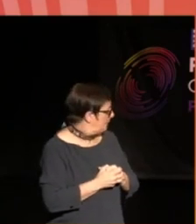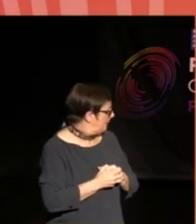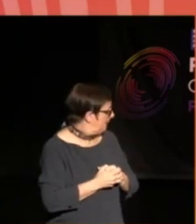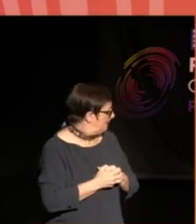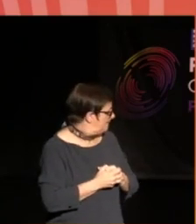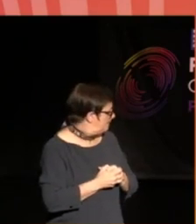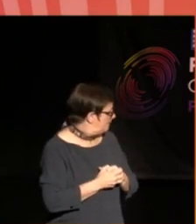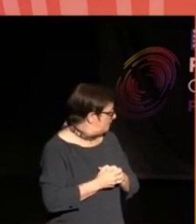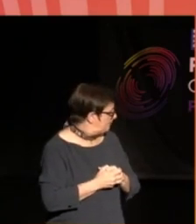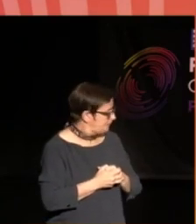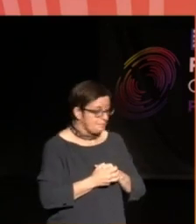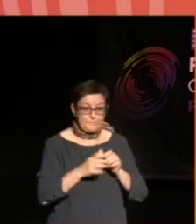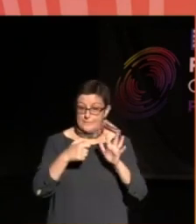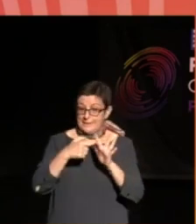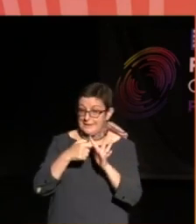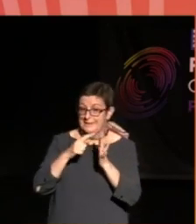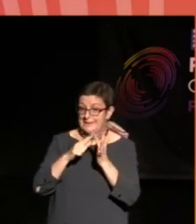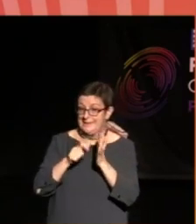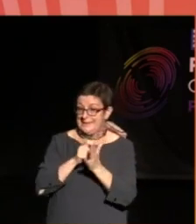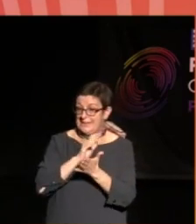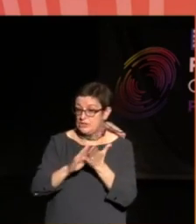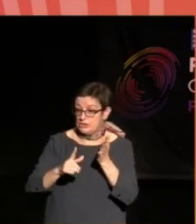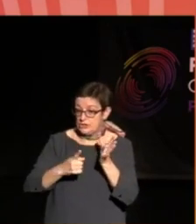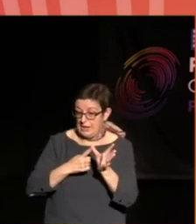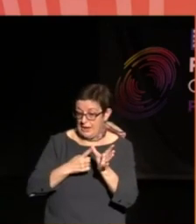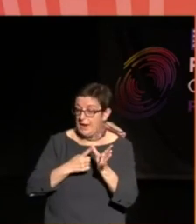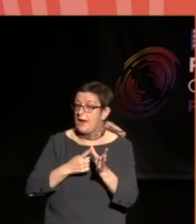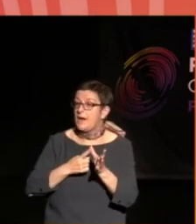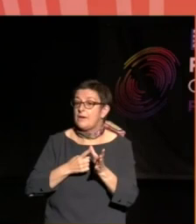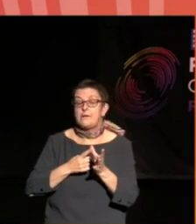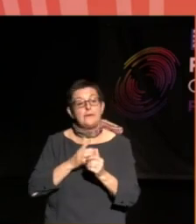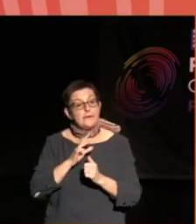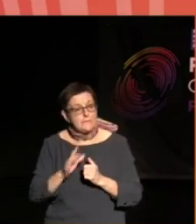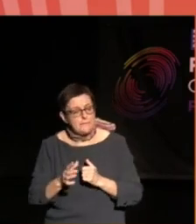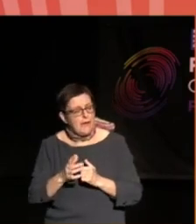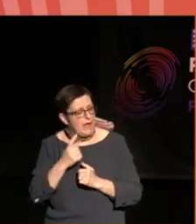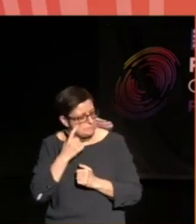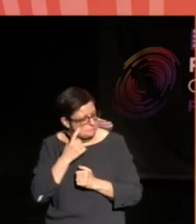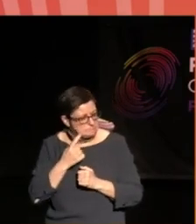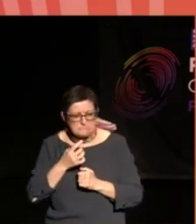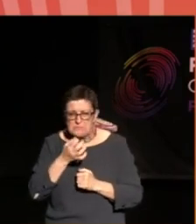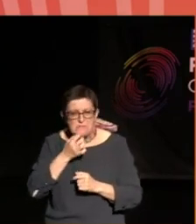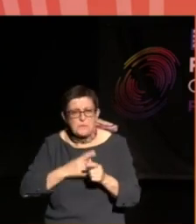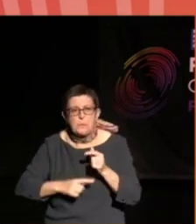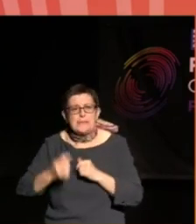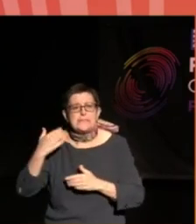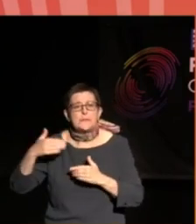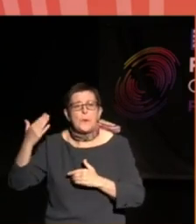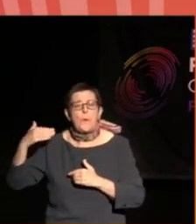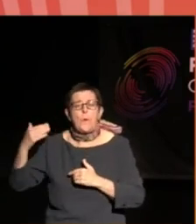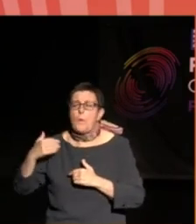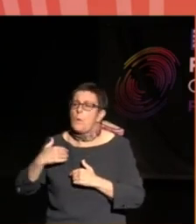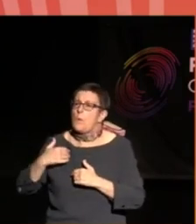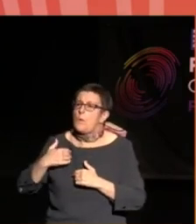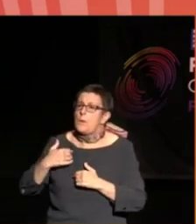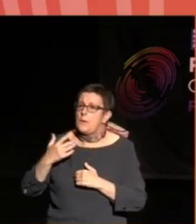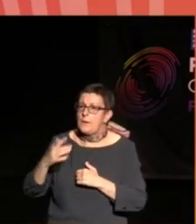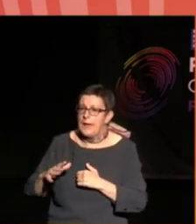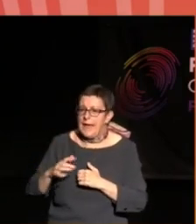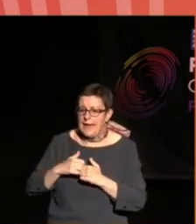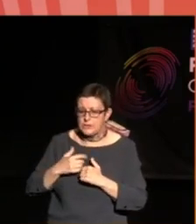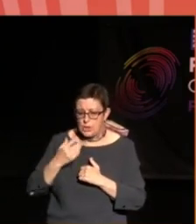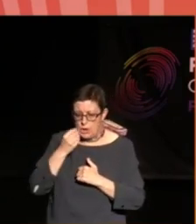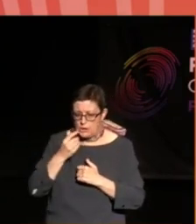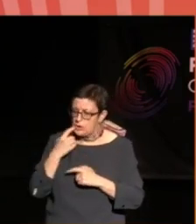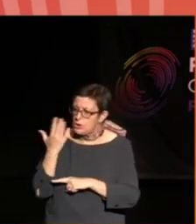Keisha. I just wanted to share that I think a few years ago I heard a TED talk from a leader in Bhutan,